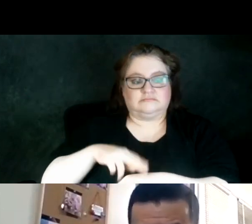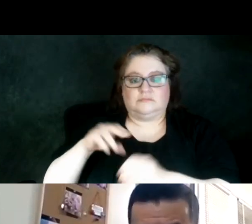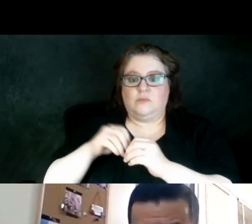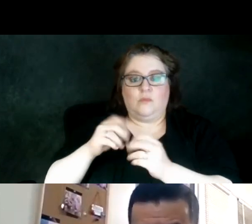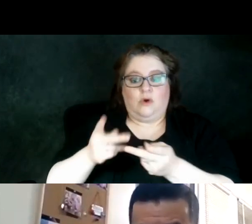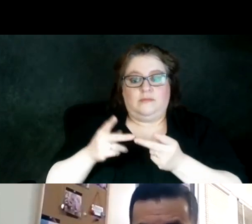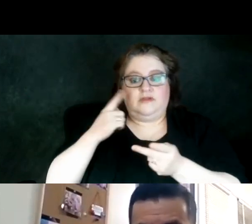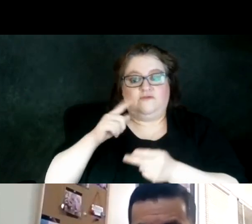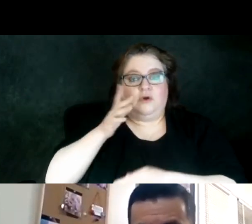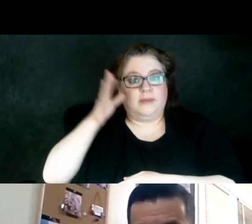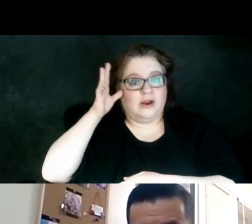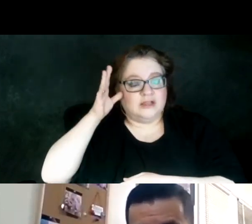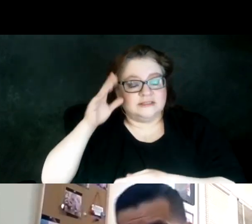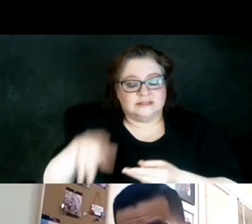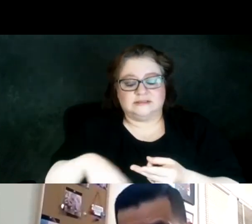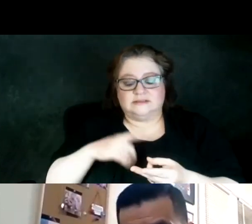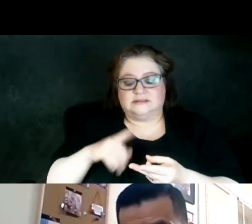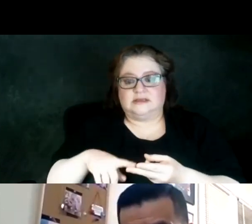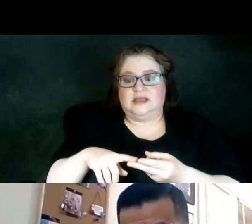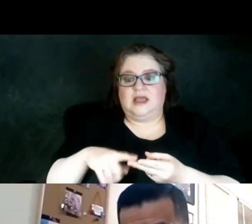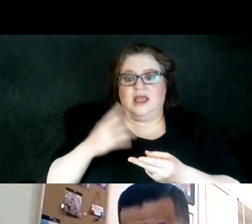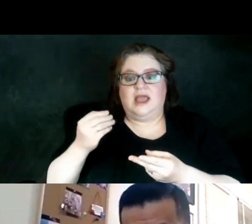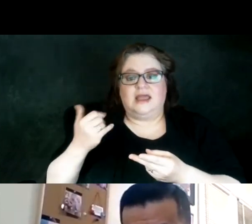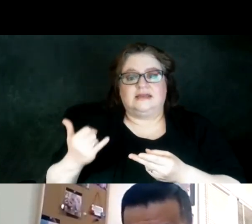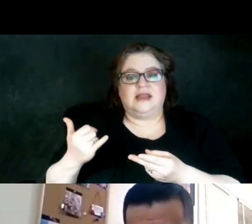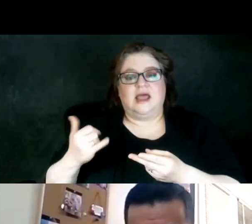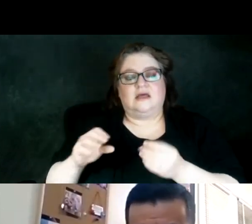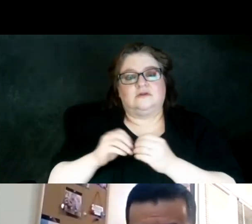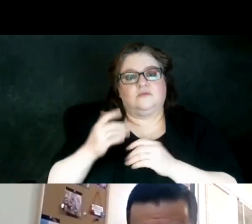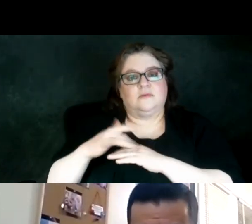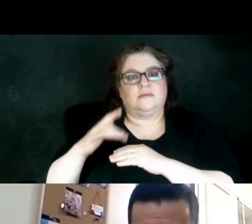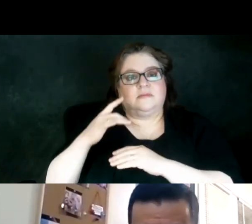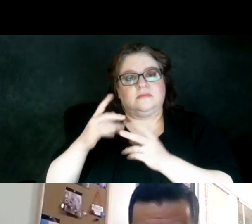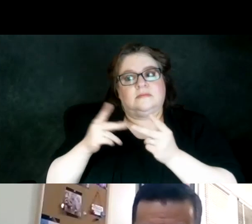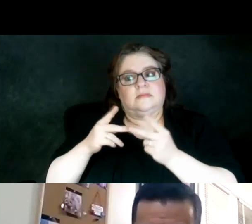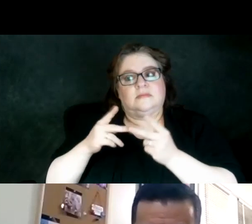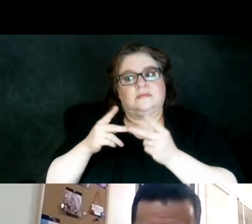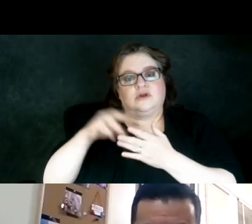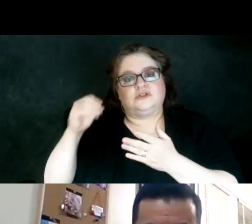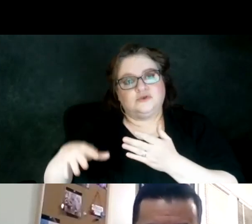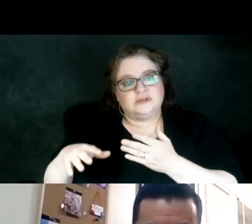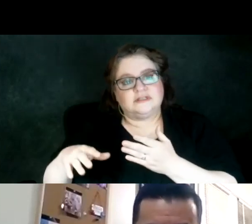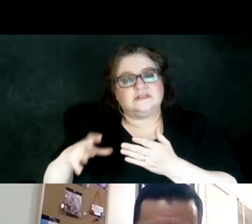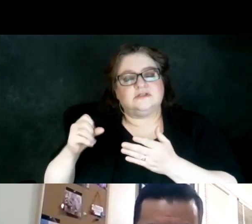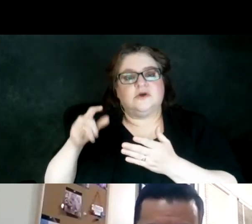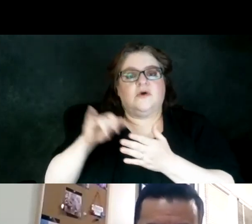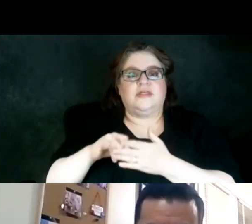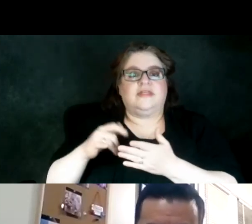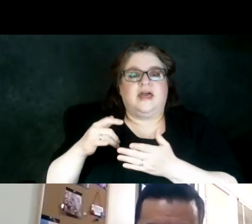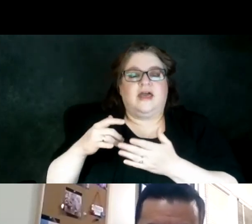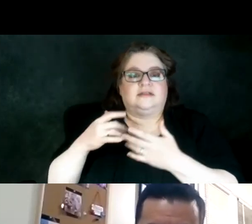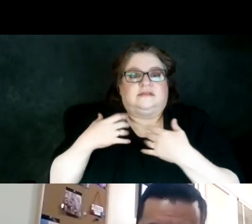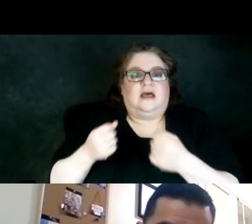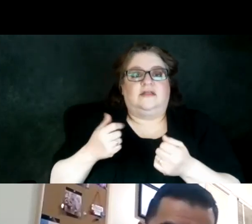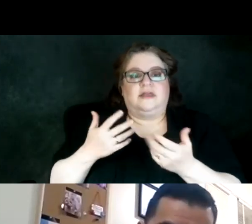for parents, and now there's more spots for students. So that's healthy, and